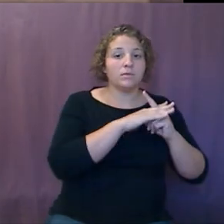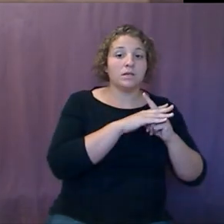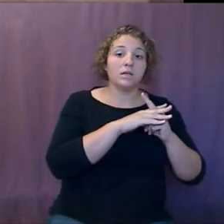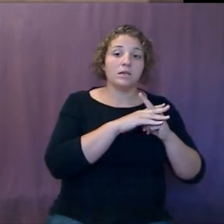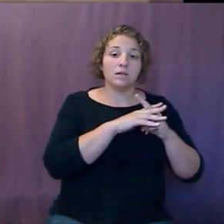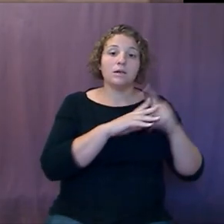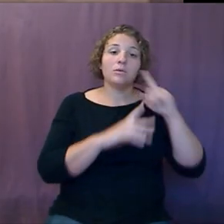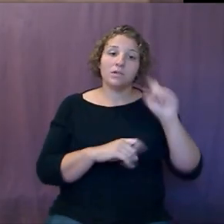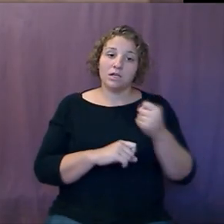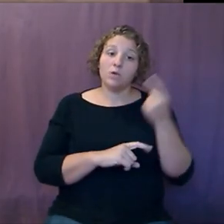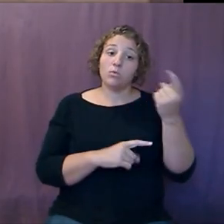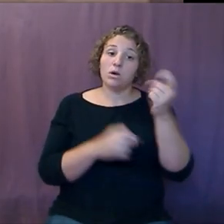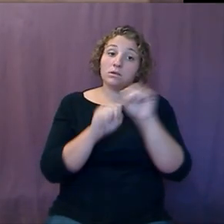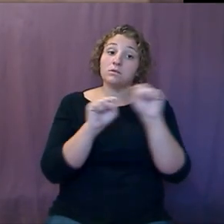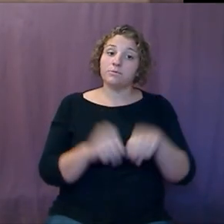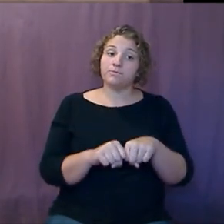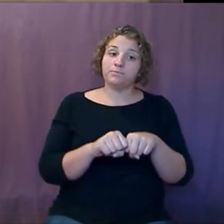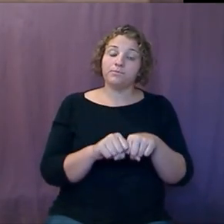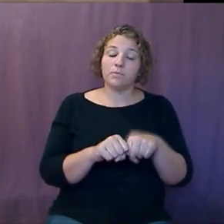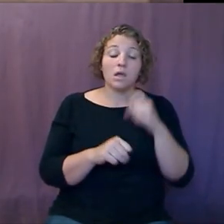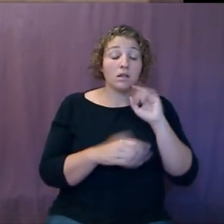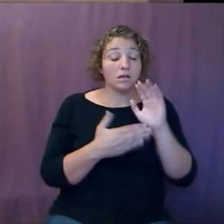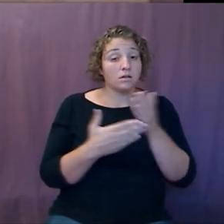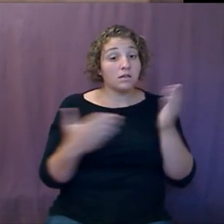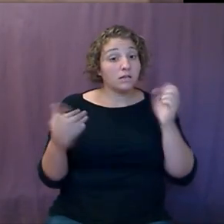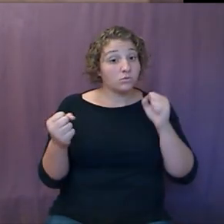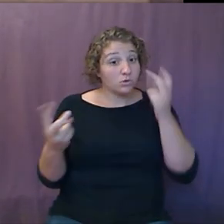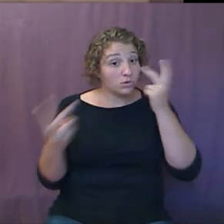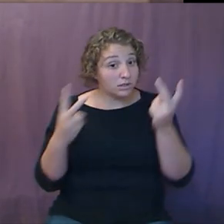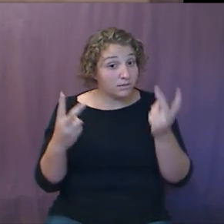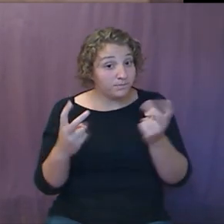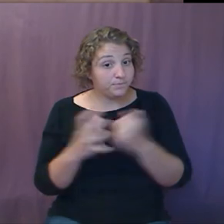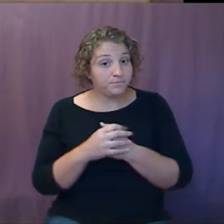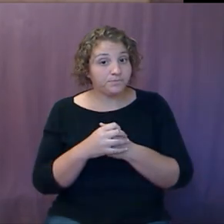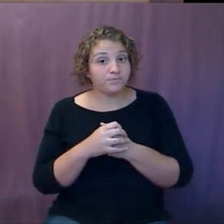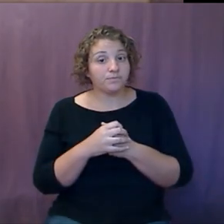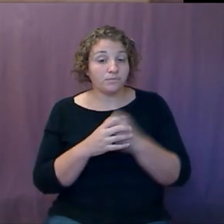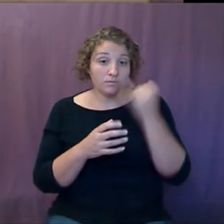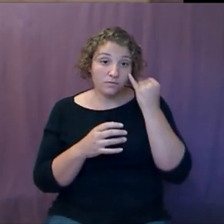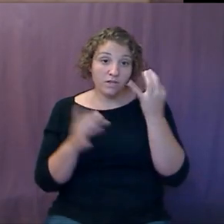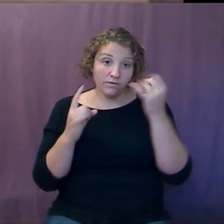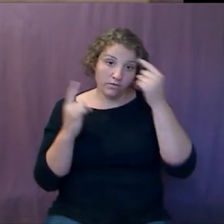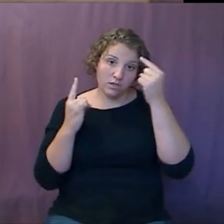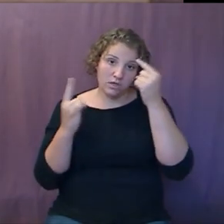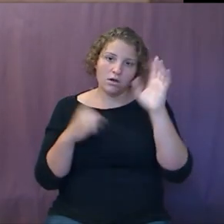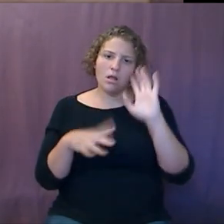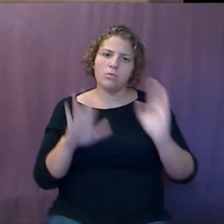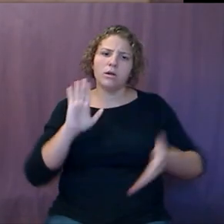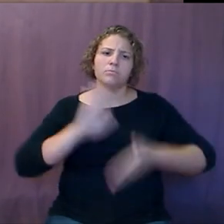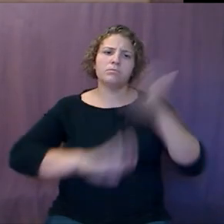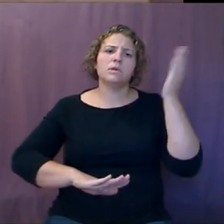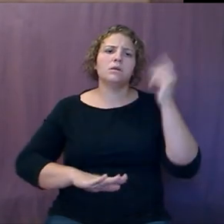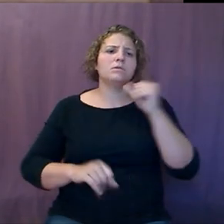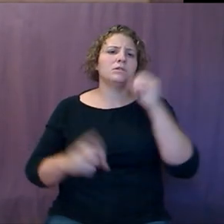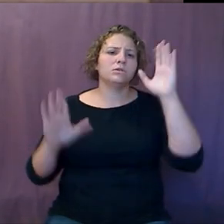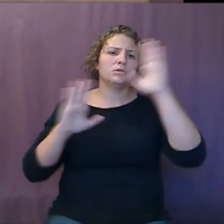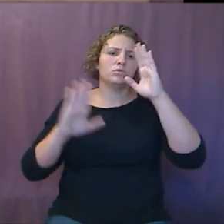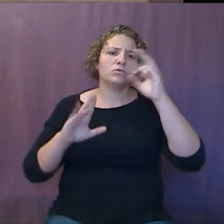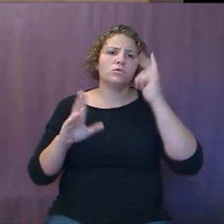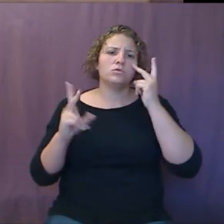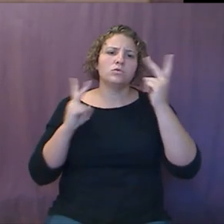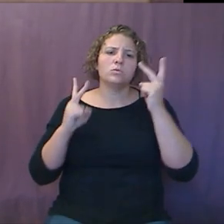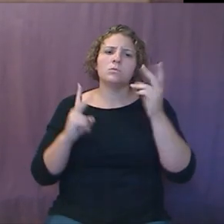a single system these are things we could easily see so if you think well we're out of here we're not going to see any trouble well i beg